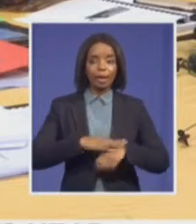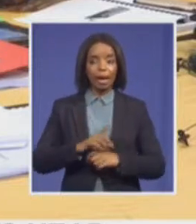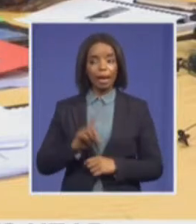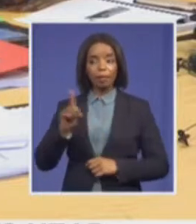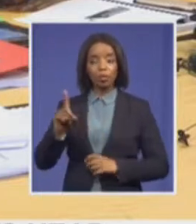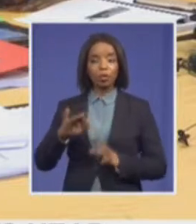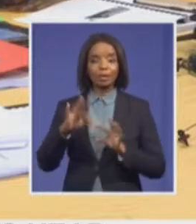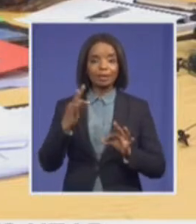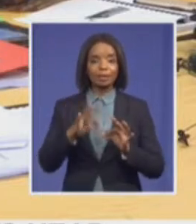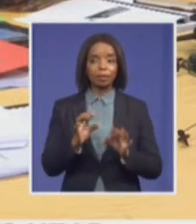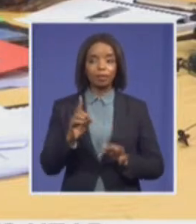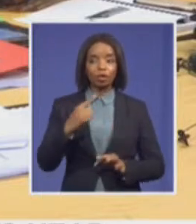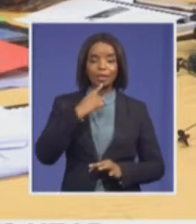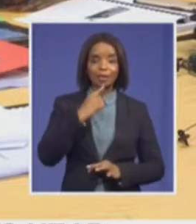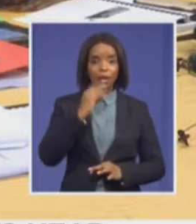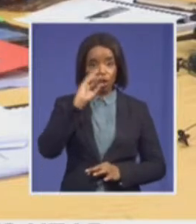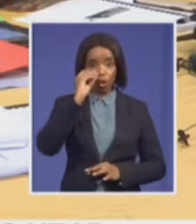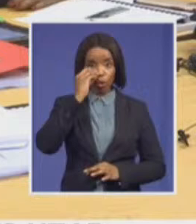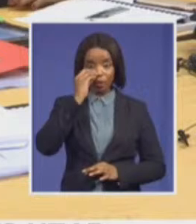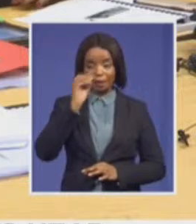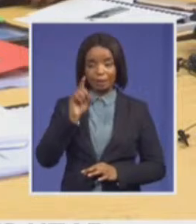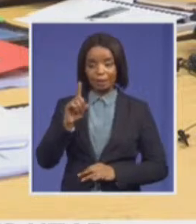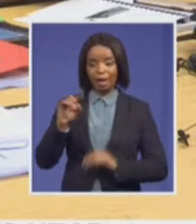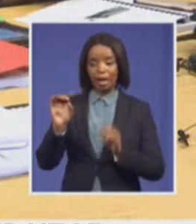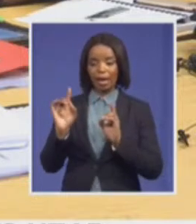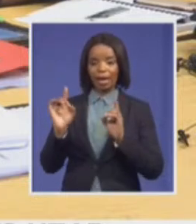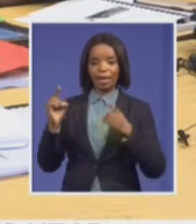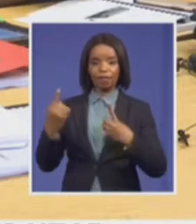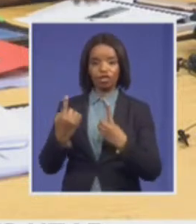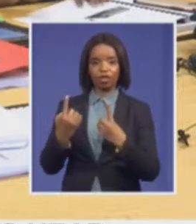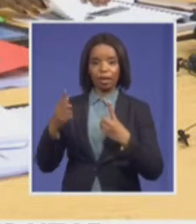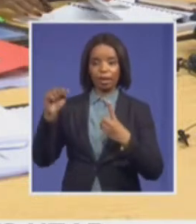content to be broadcasted to the video